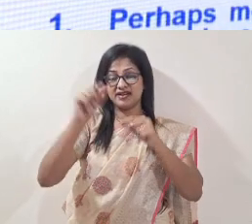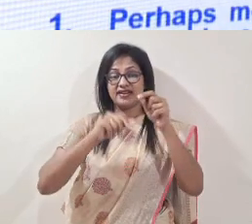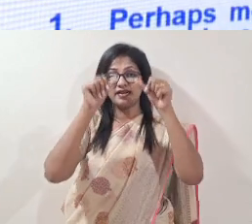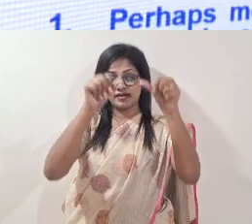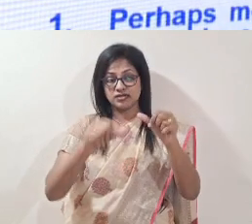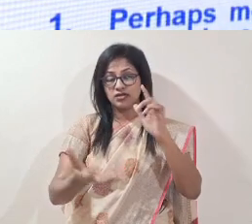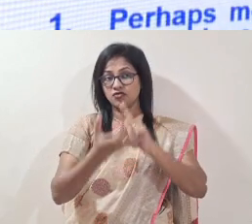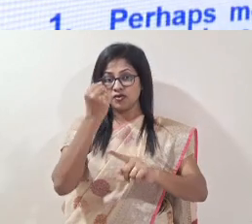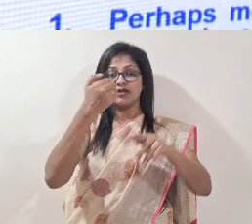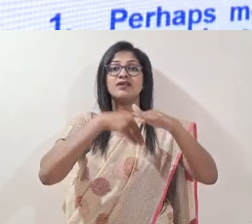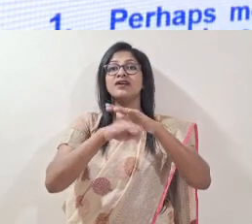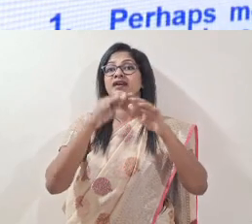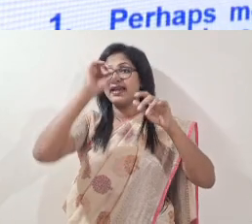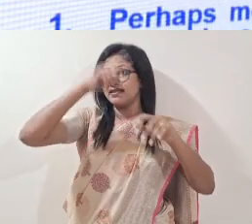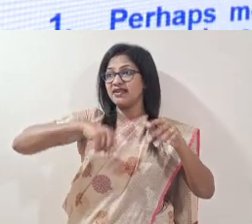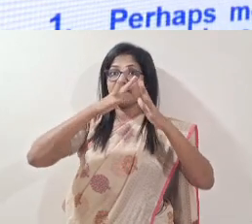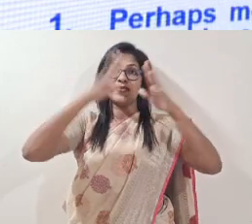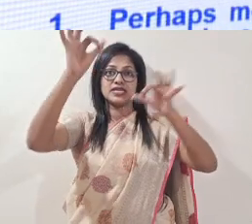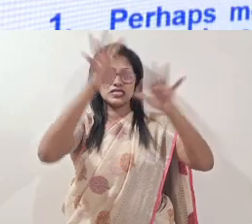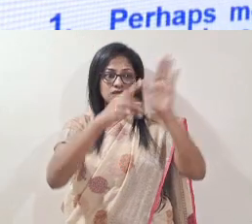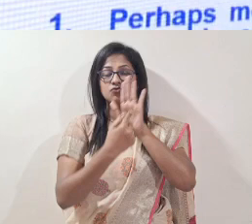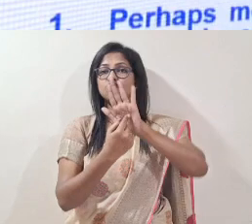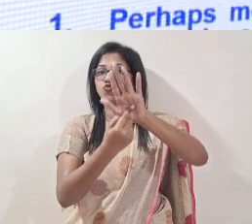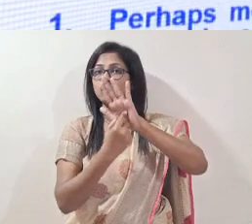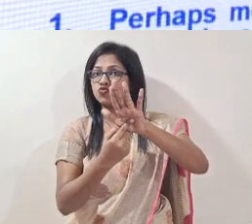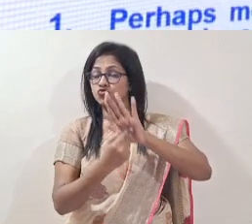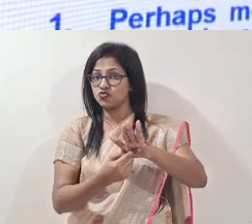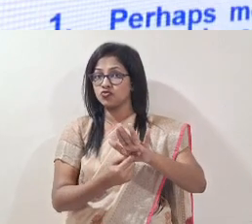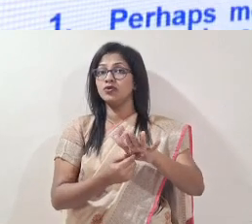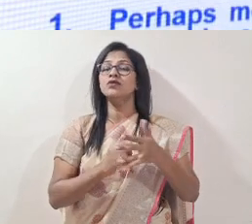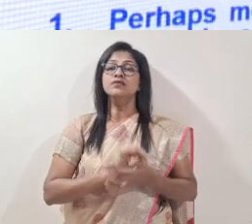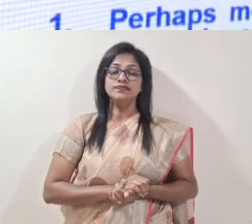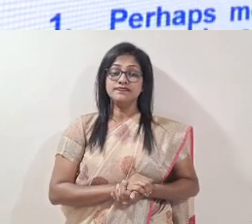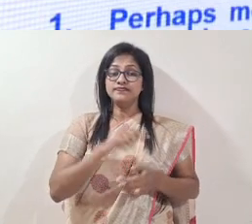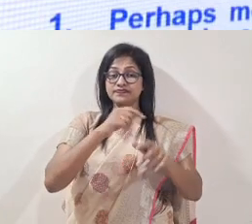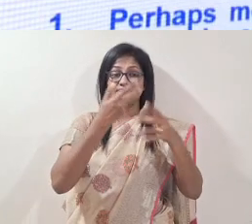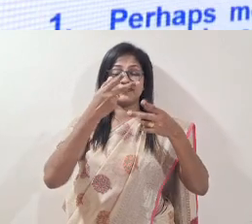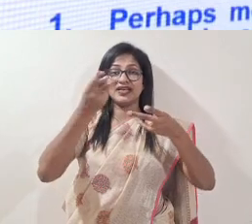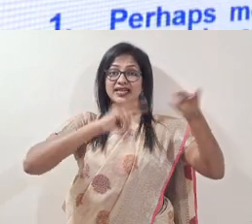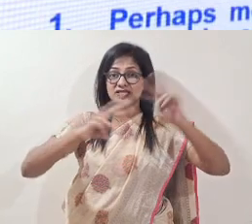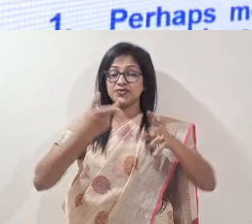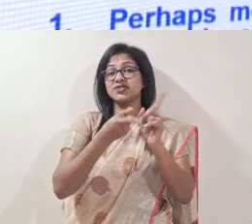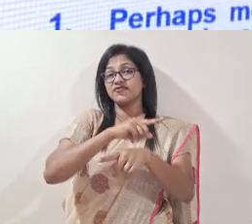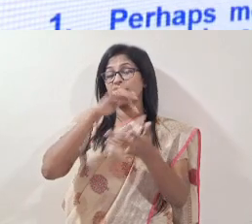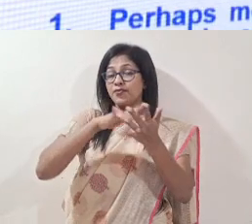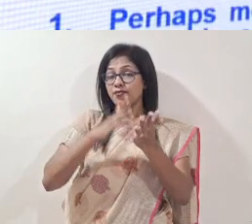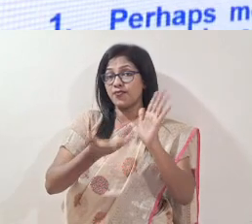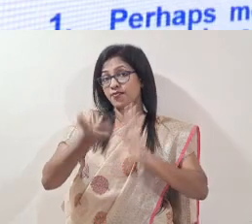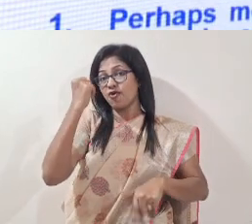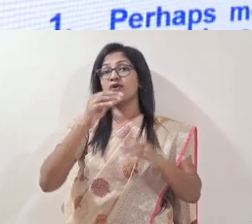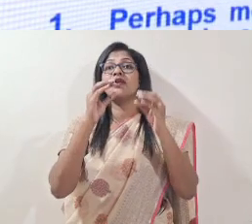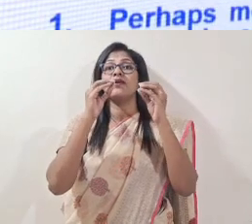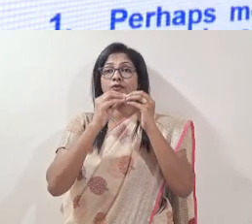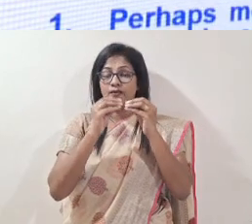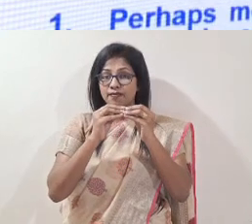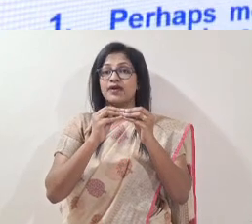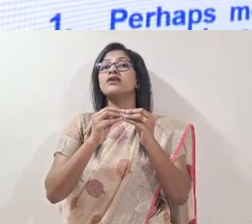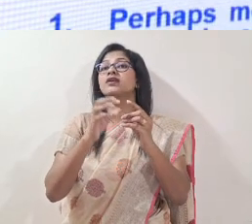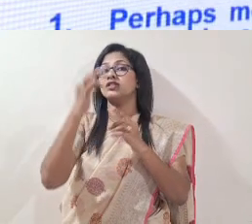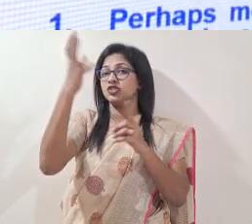a demographic diversity of Indian megacities. And the responses majorly came from Mumbai, New Delhi, and